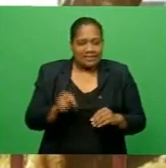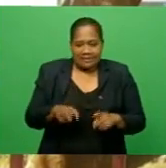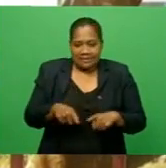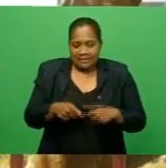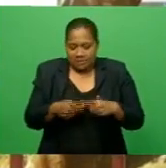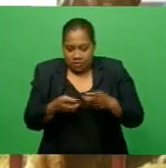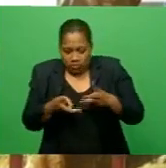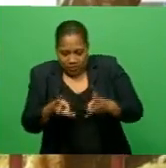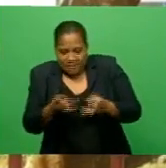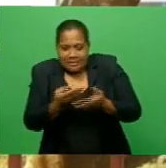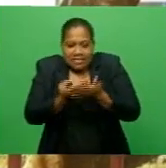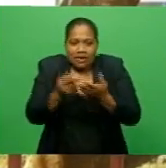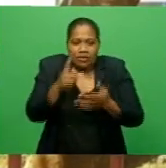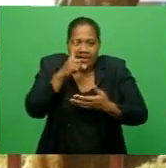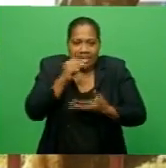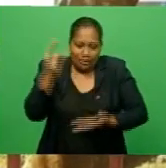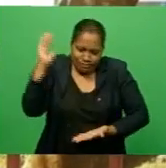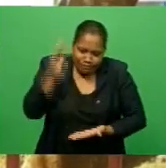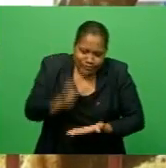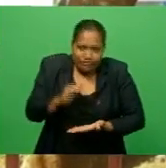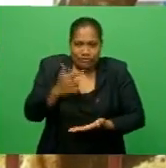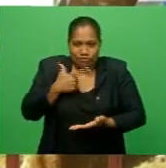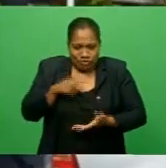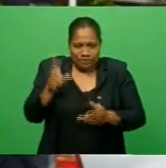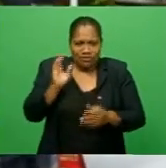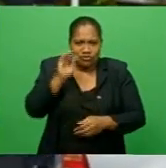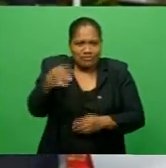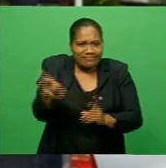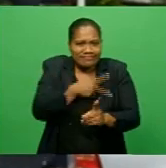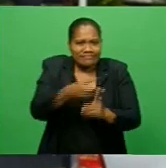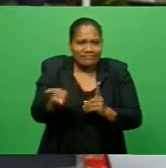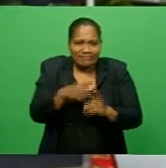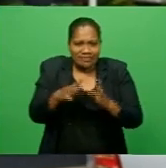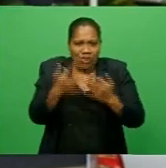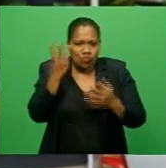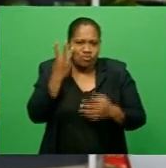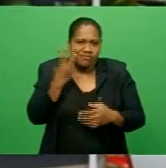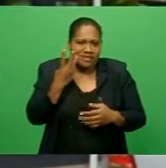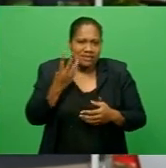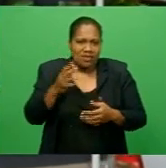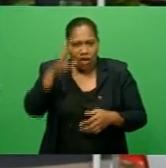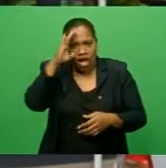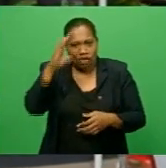numbers of domestic violence against women in our country. More should be done, and